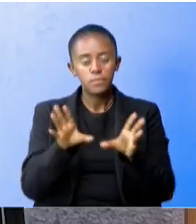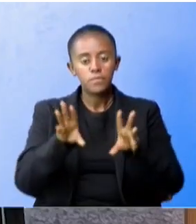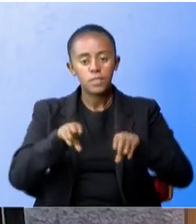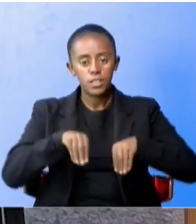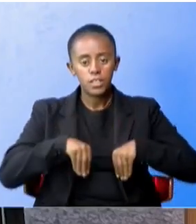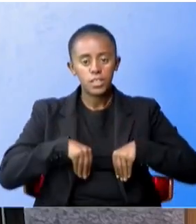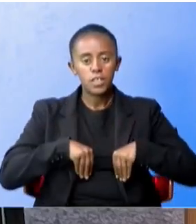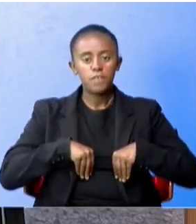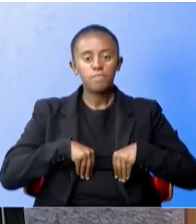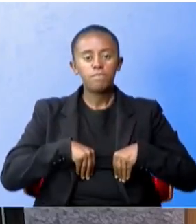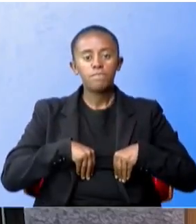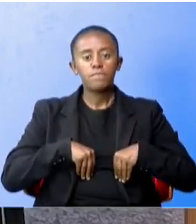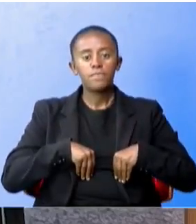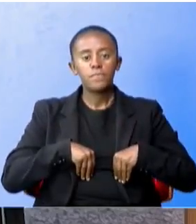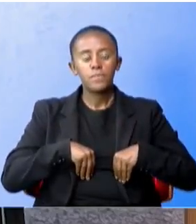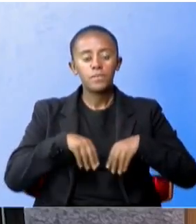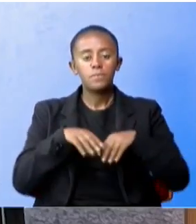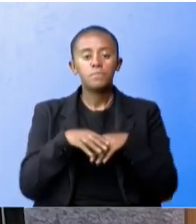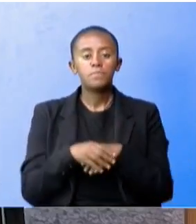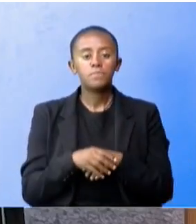receive,